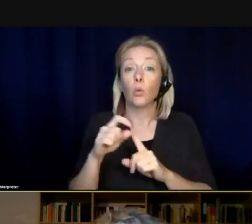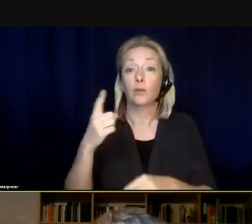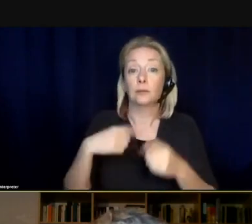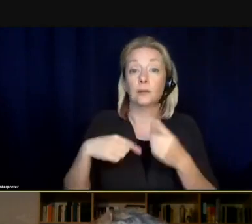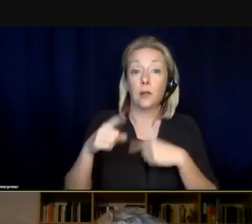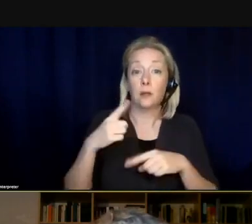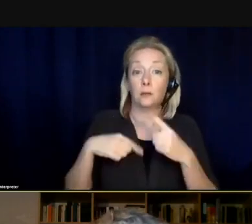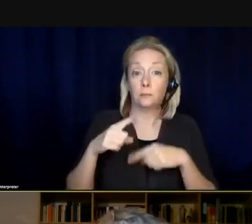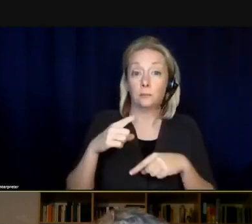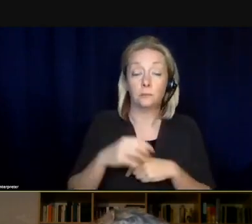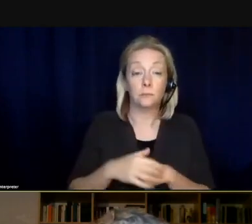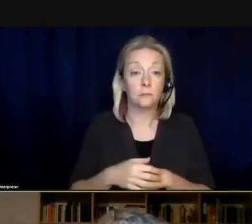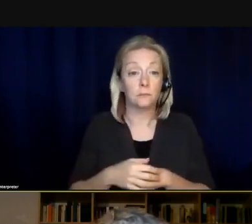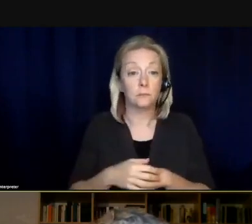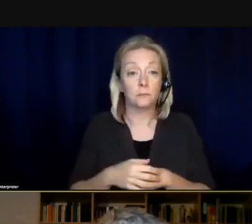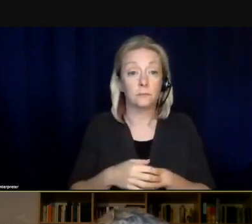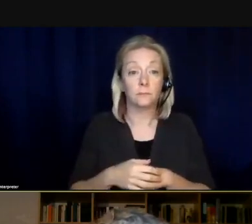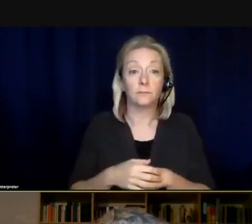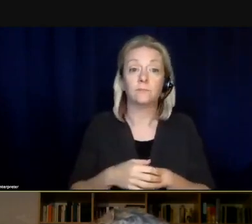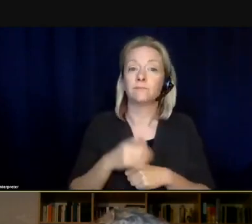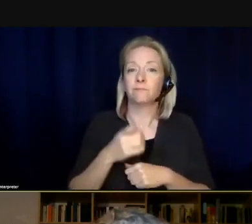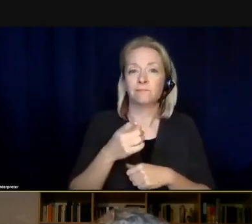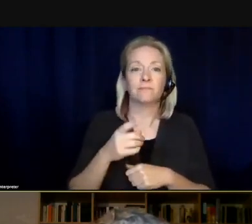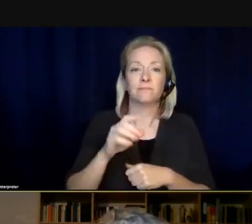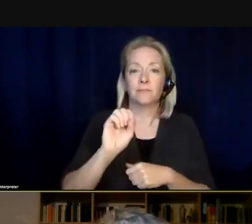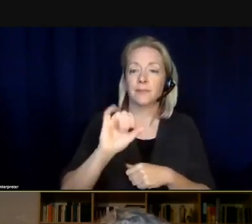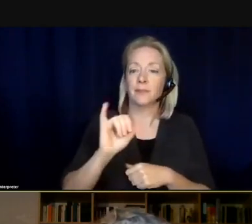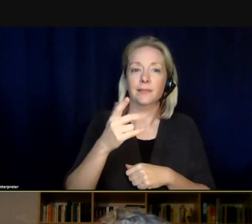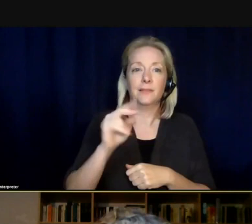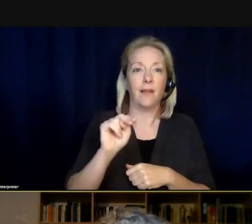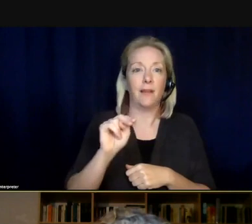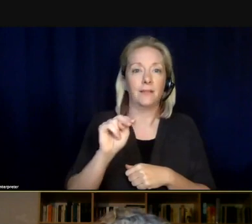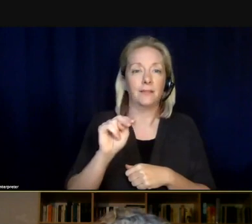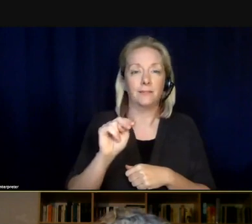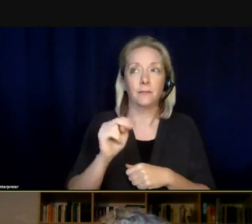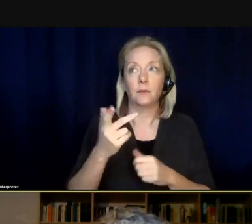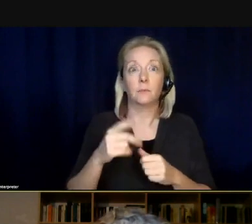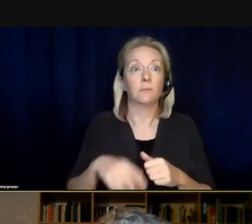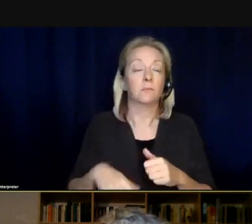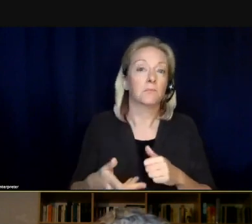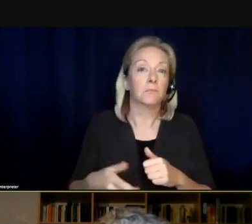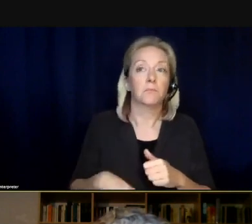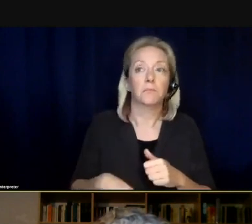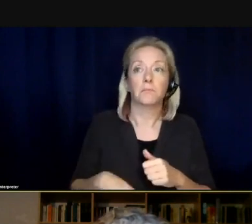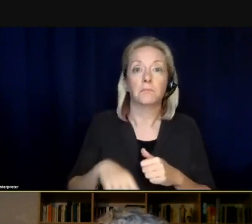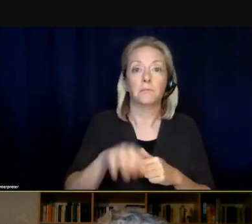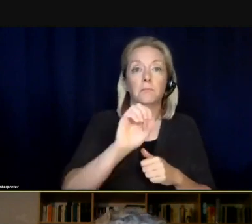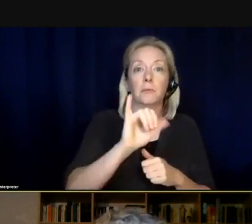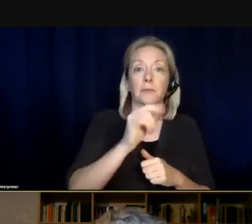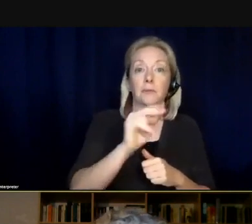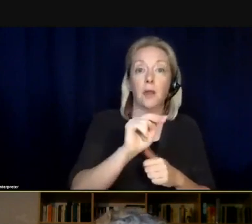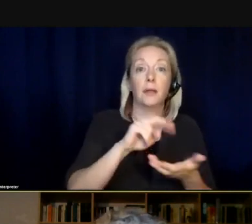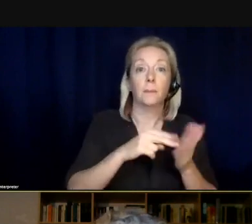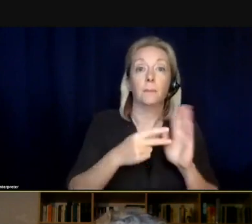you look over here, you've got multiple options. So we can have a sign like a sign that's